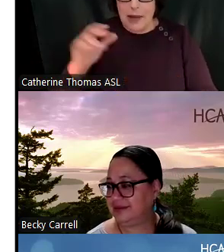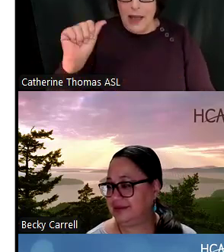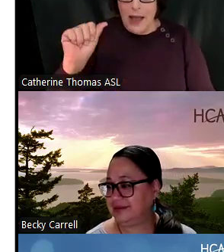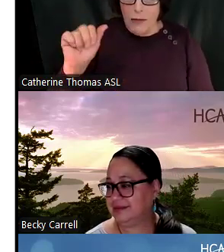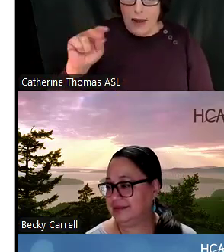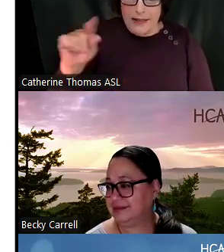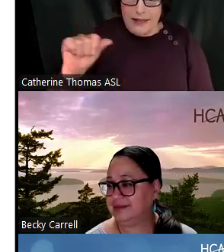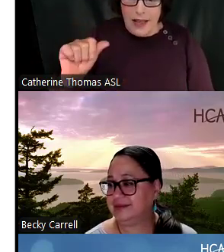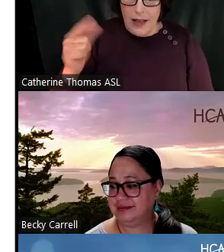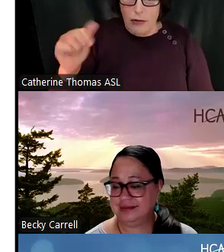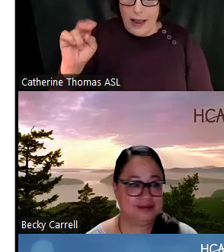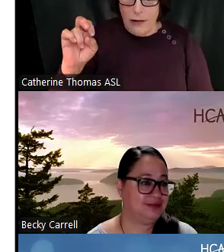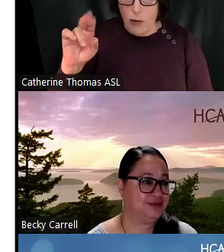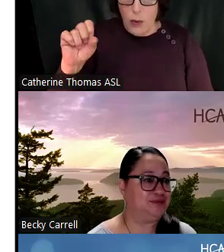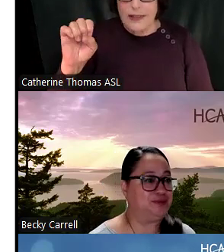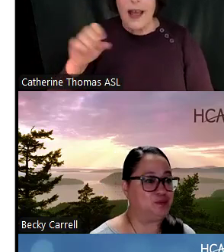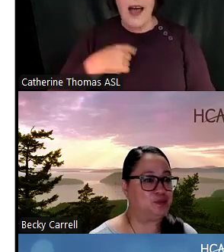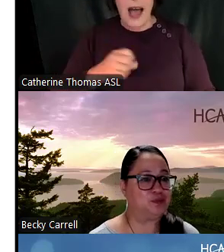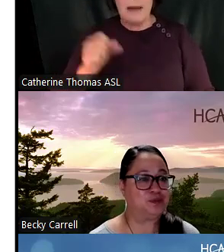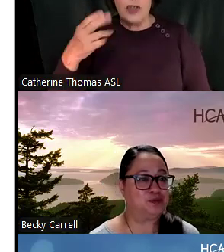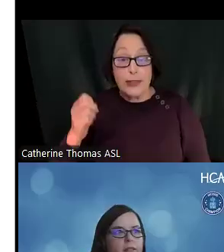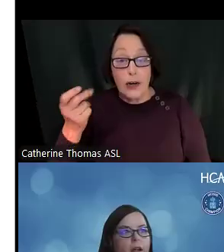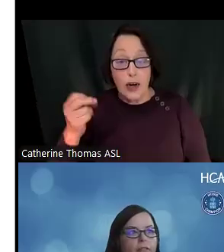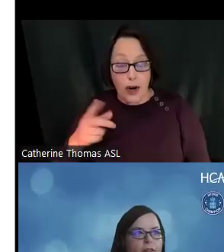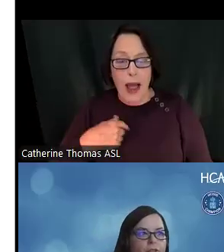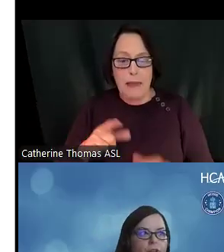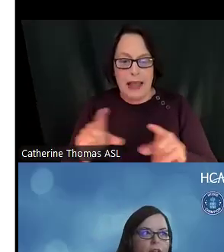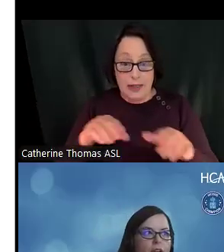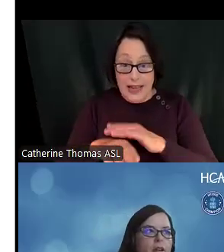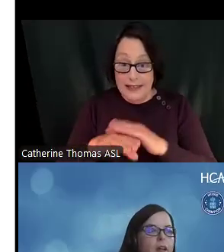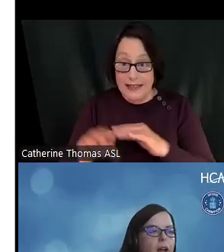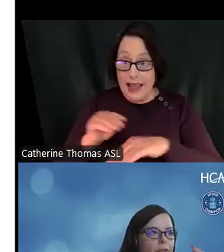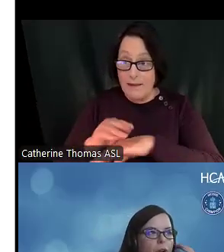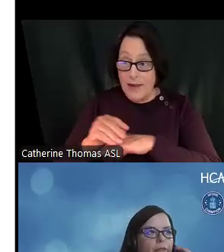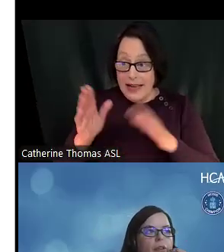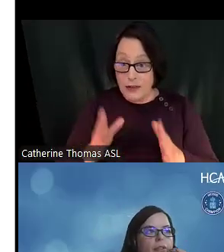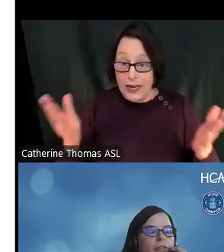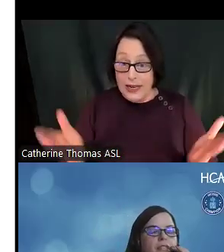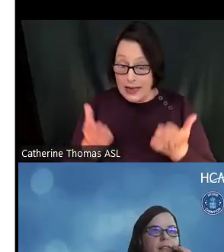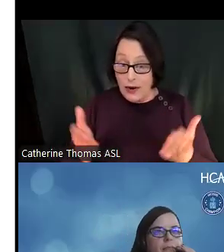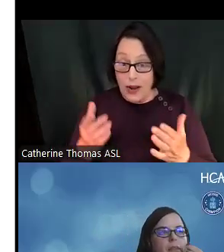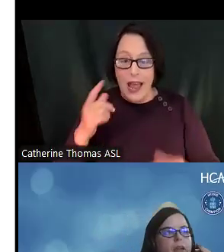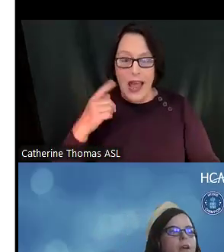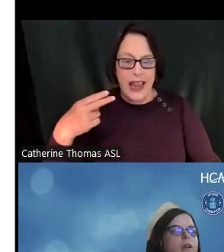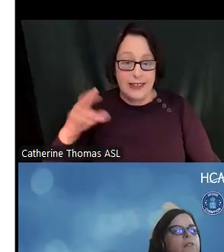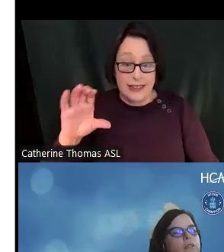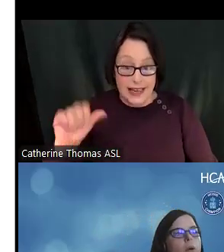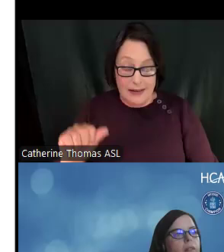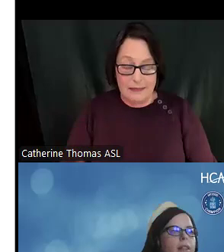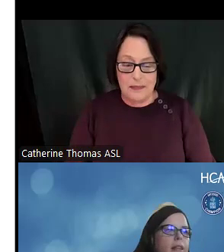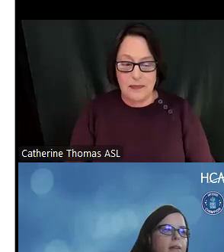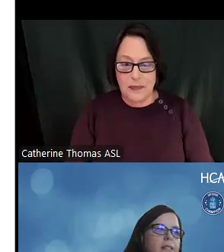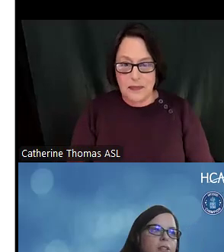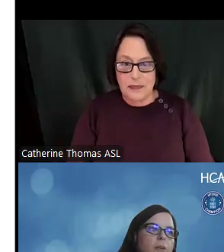Granrose. My pronouns are she, her, and I am the Language Access Advisor here at the Healthcare Authority.